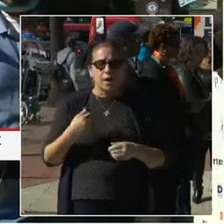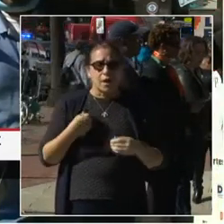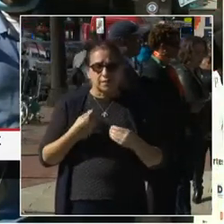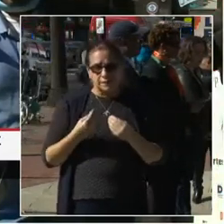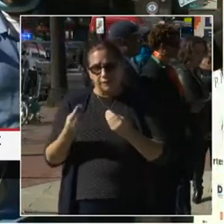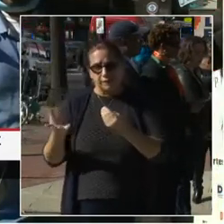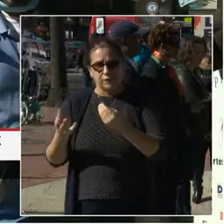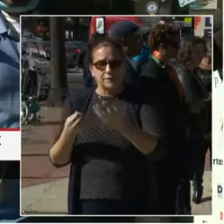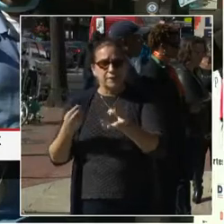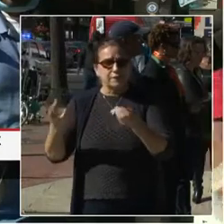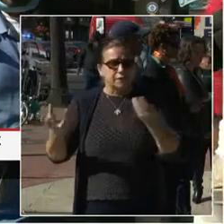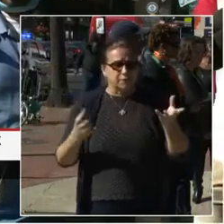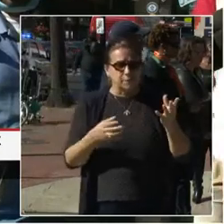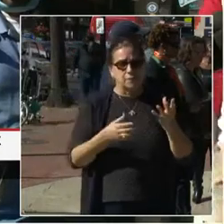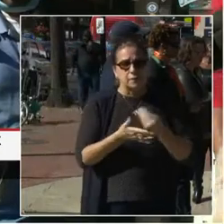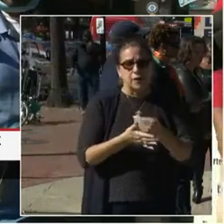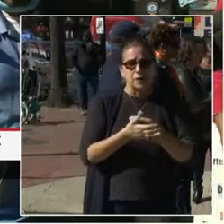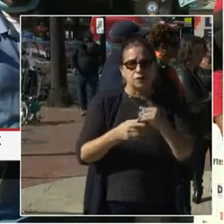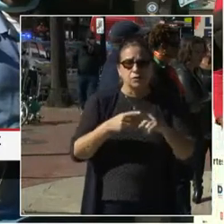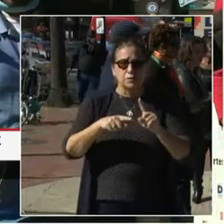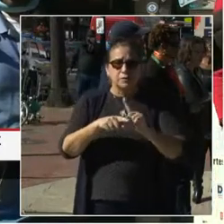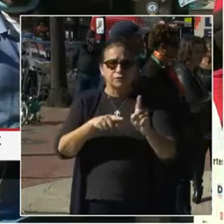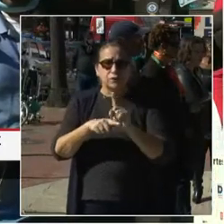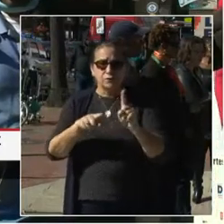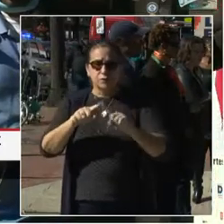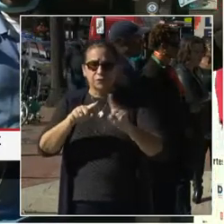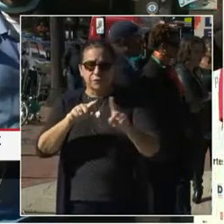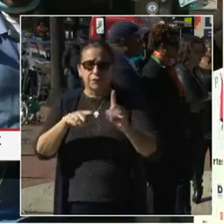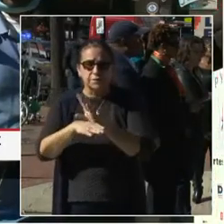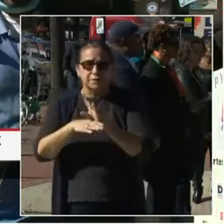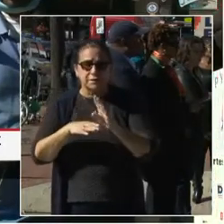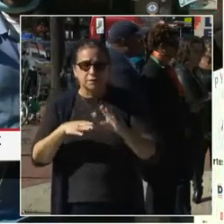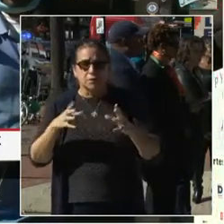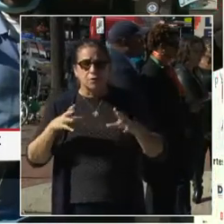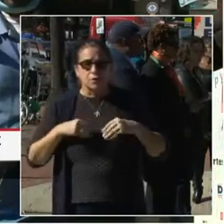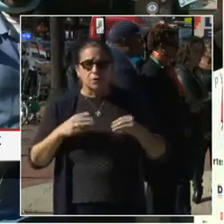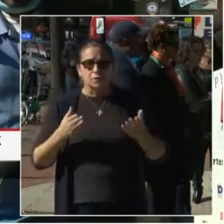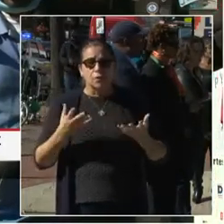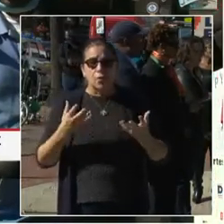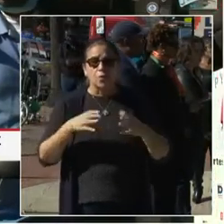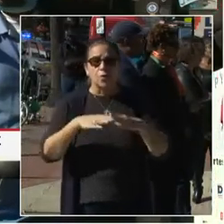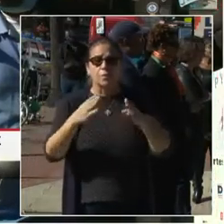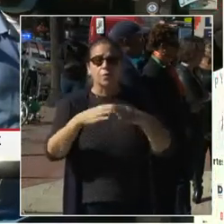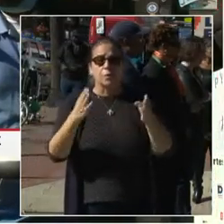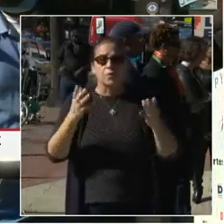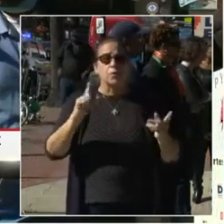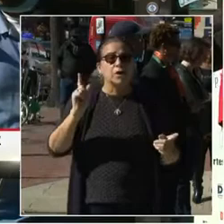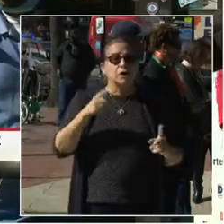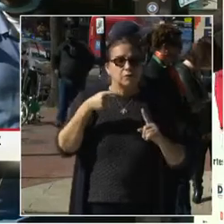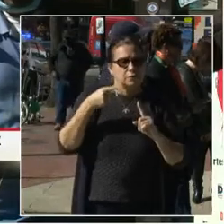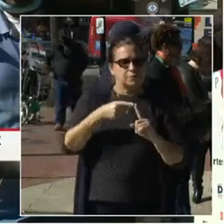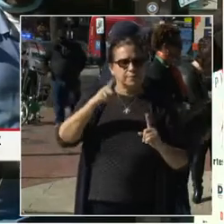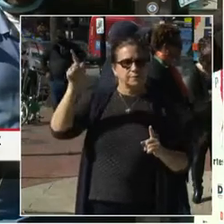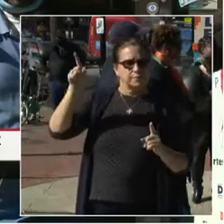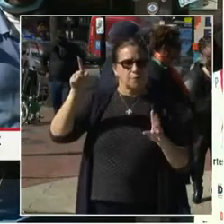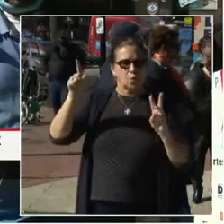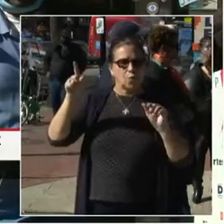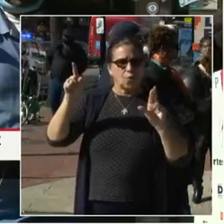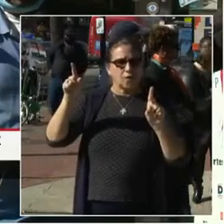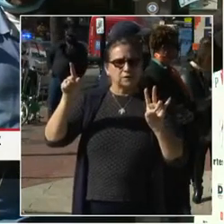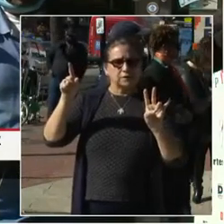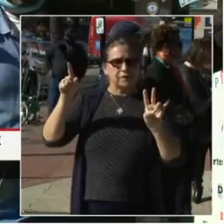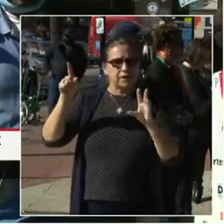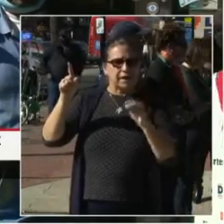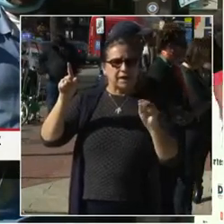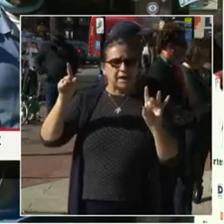businesses in Ward 7 and 8. Sweet Tooth will open in Anacostia. The Fresh